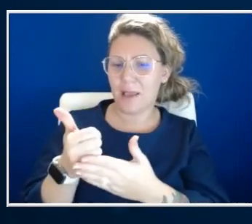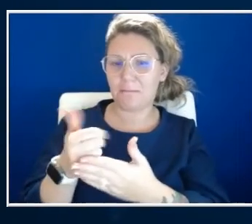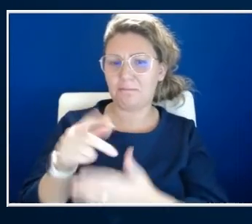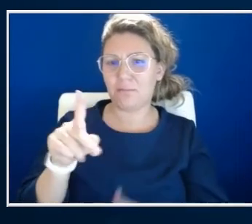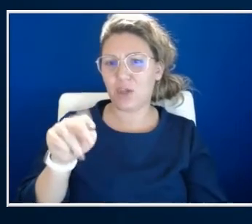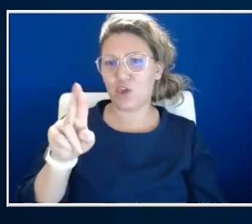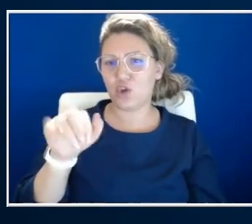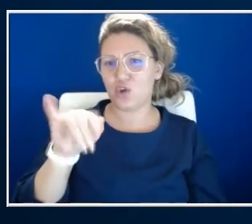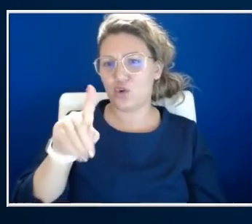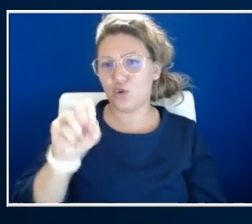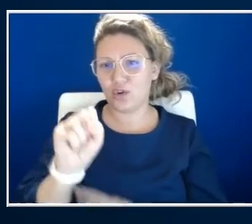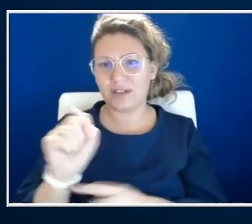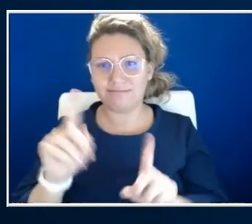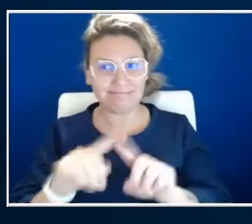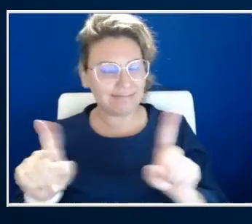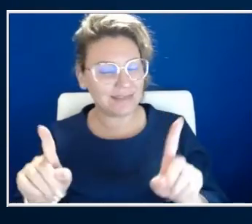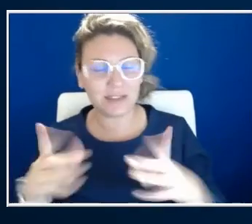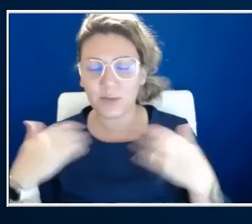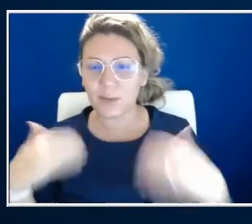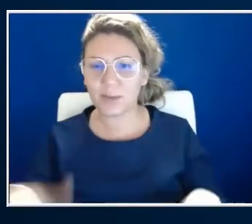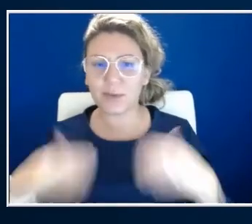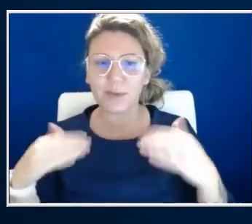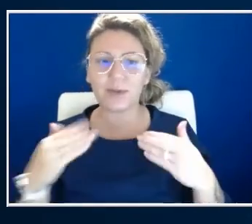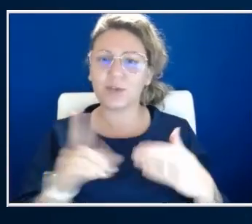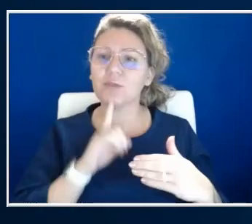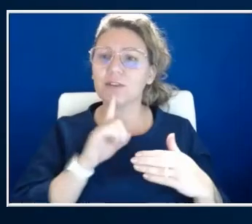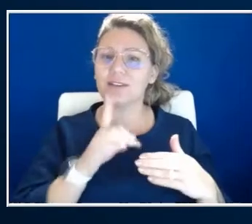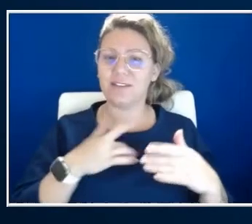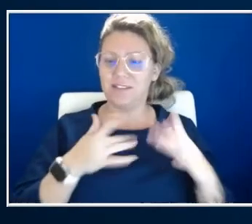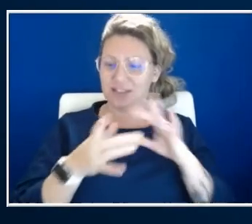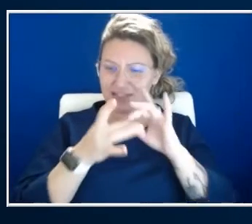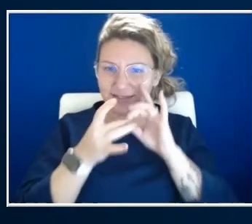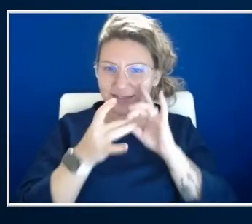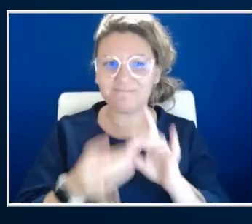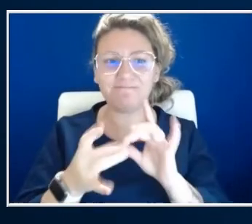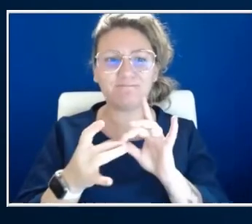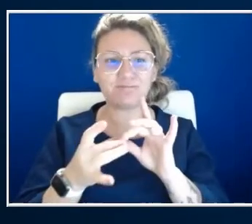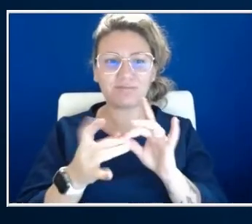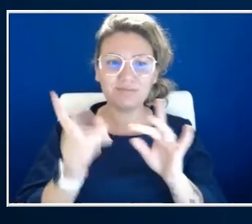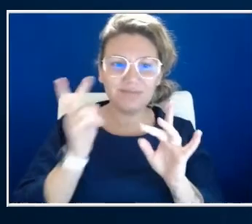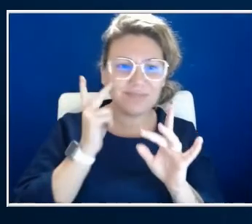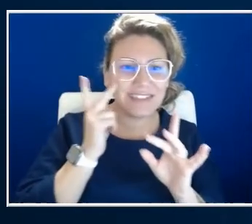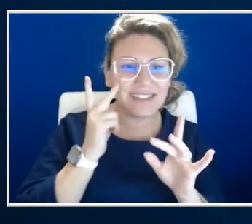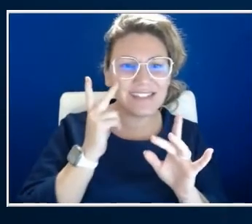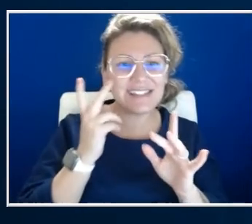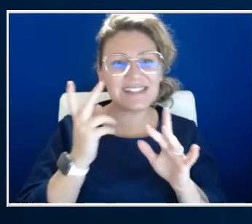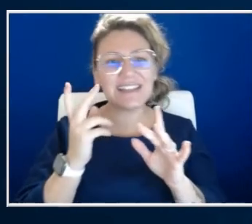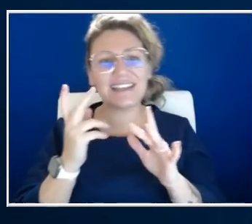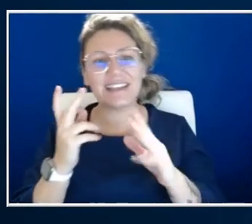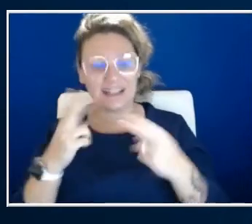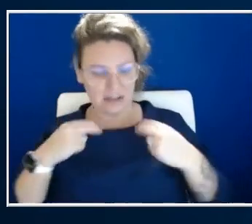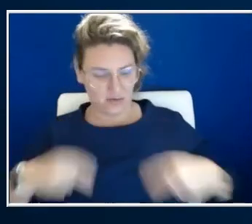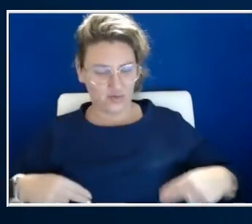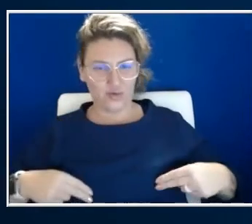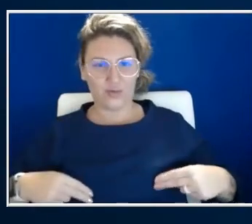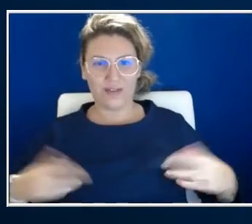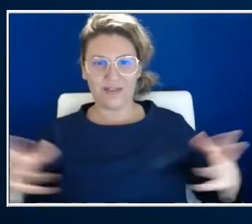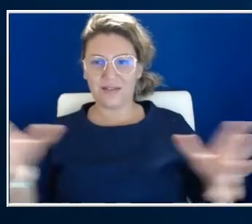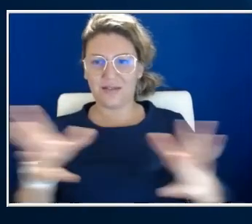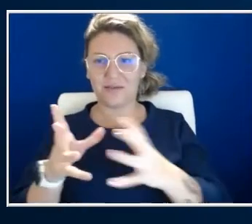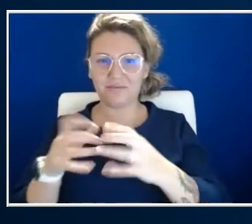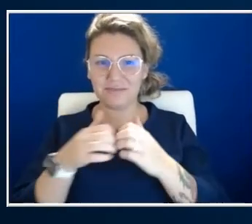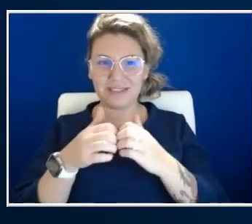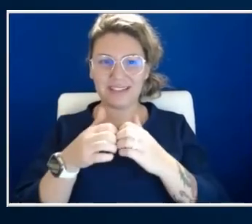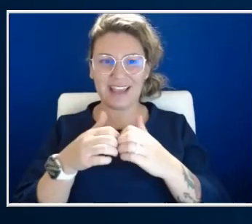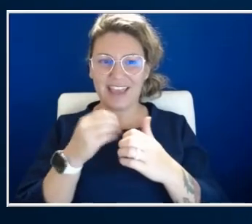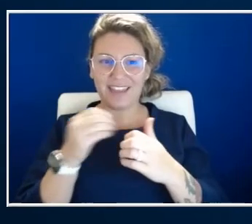things, and you just really feel connected in a way and kind of see the humanity coming together, as well as kind of that